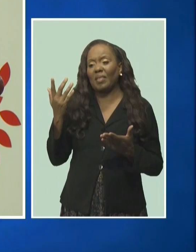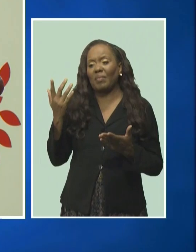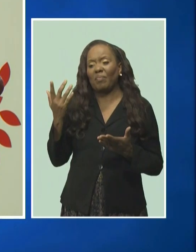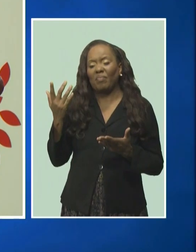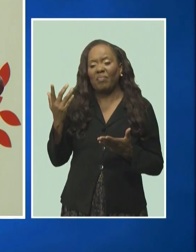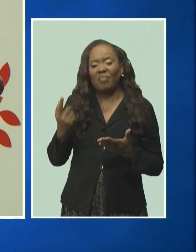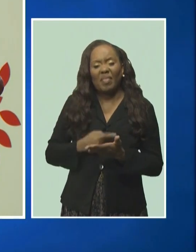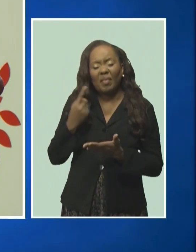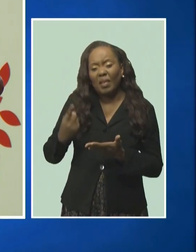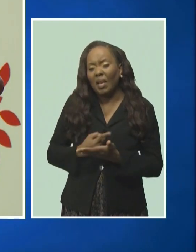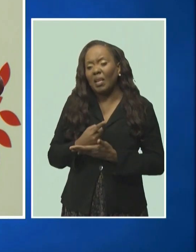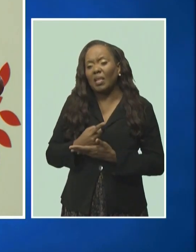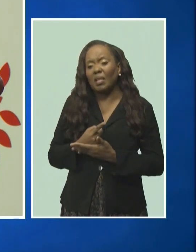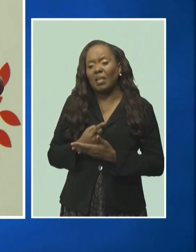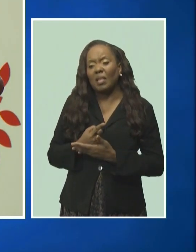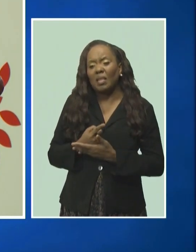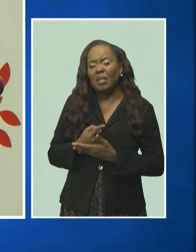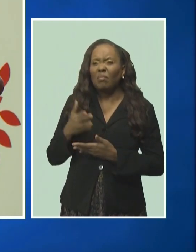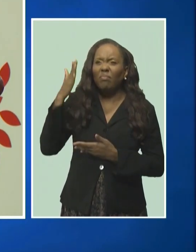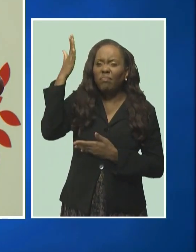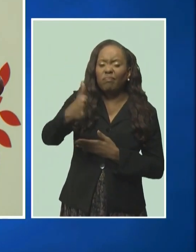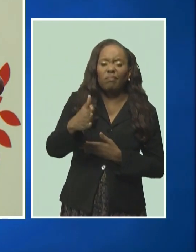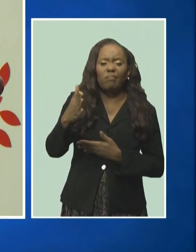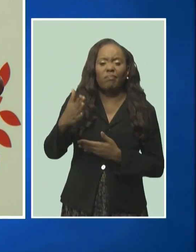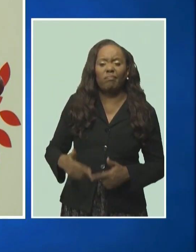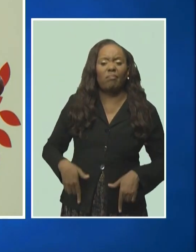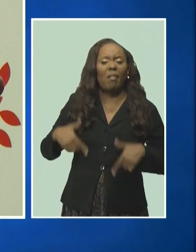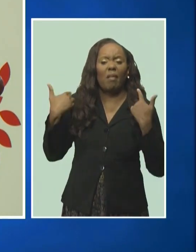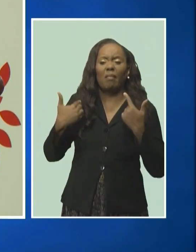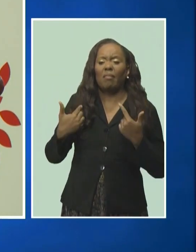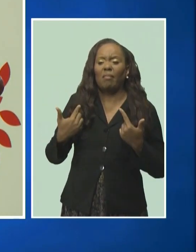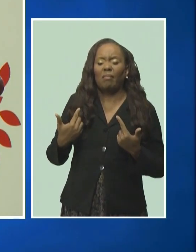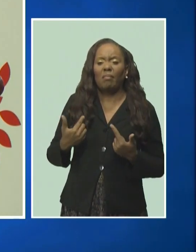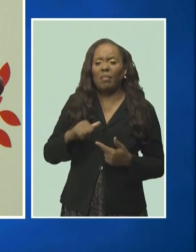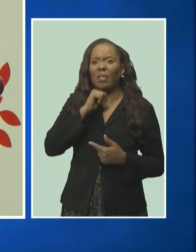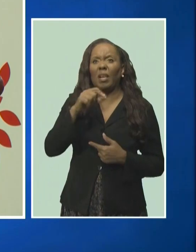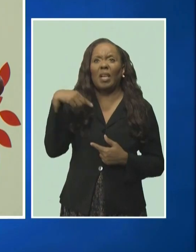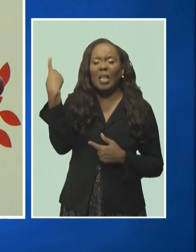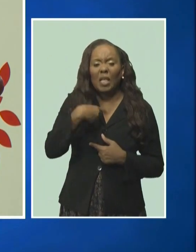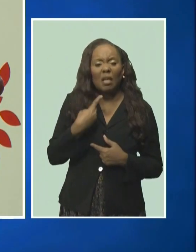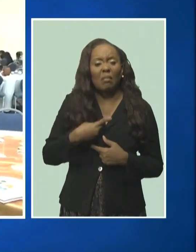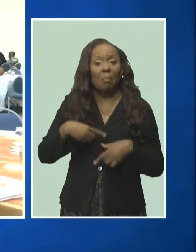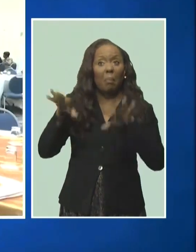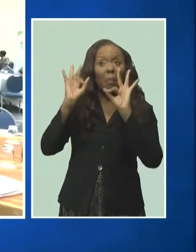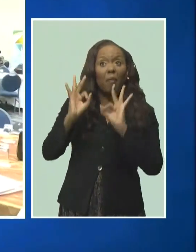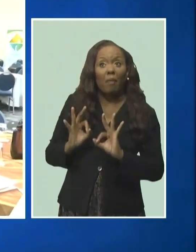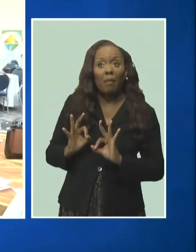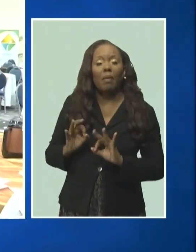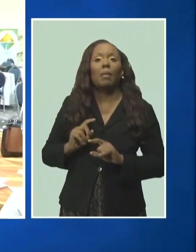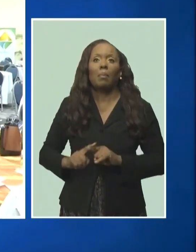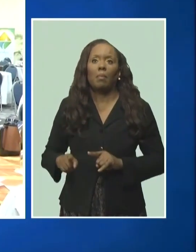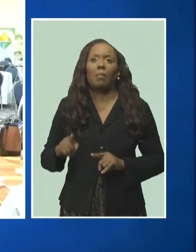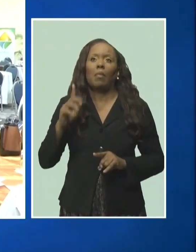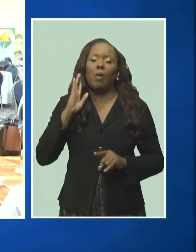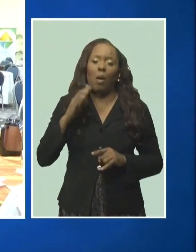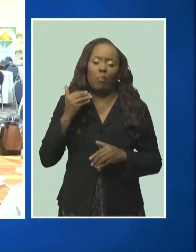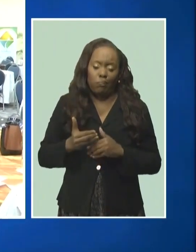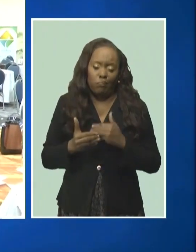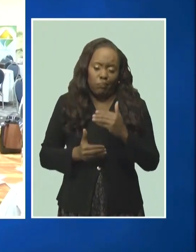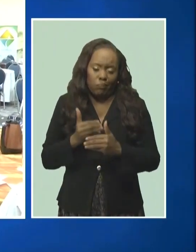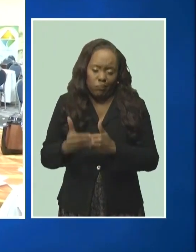the environment, and many others. Participant and young entrepreneur Correa Scantleberry, in her remarks, told the group of